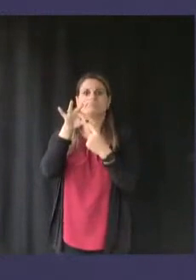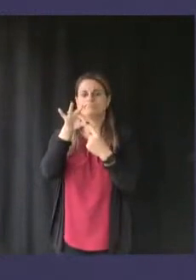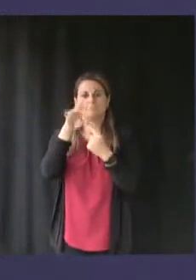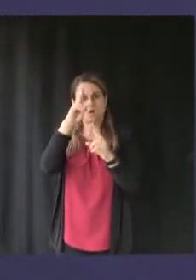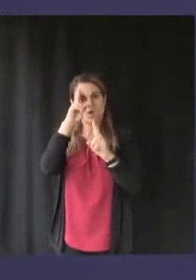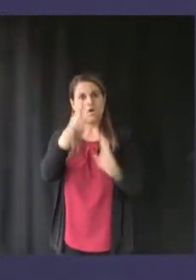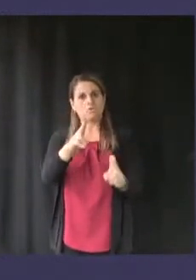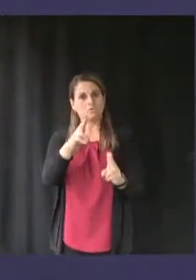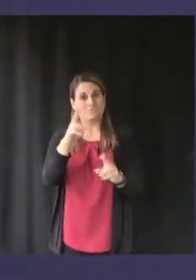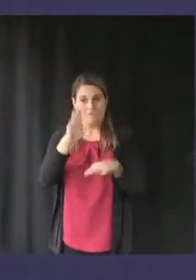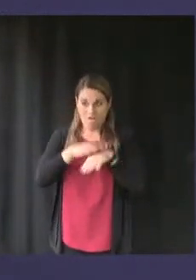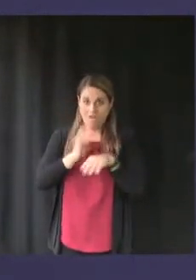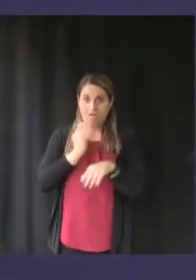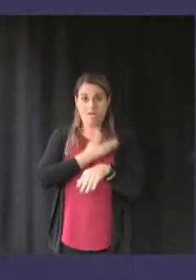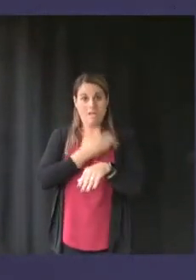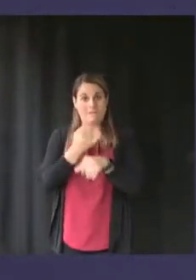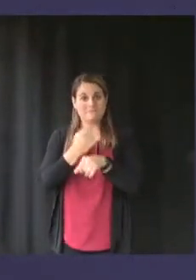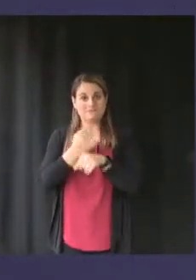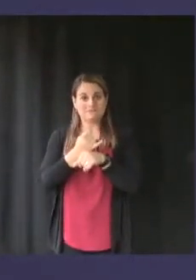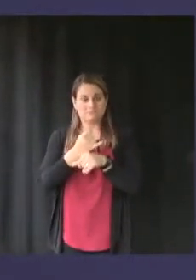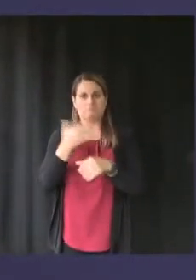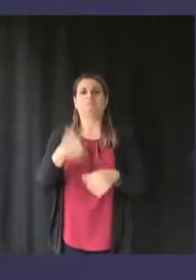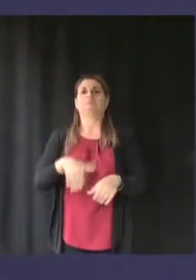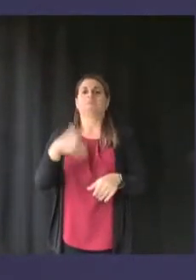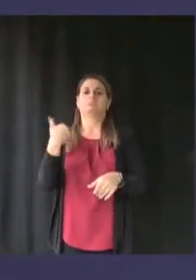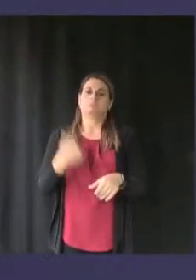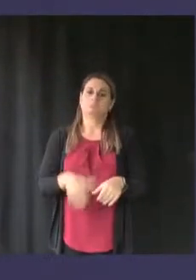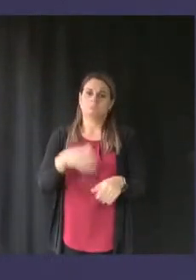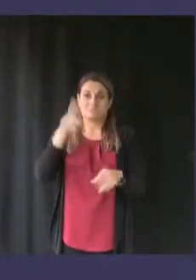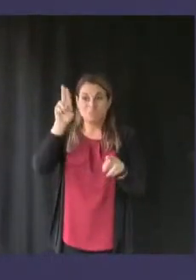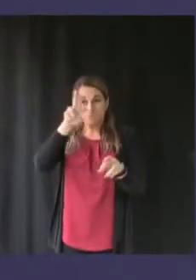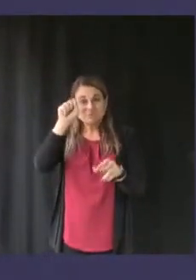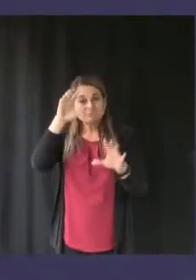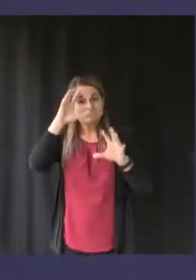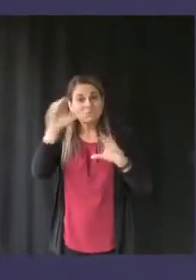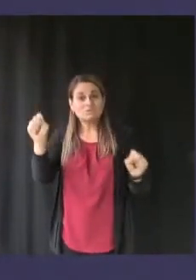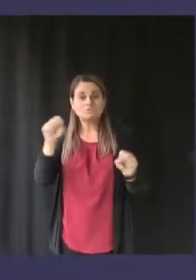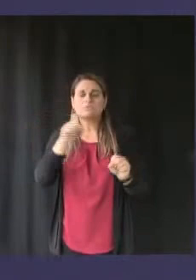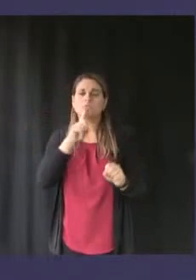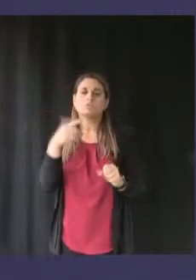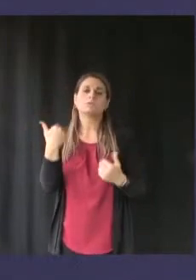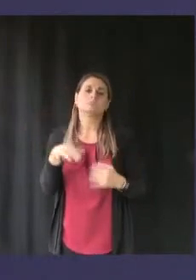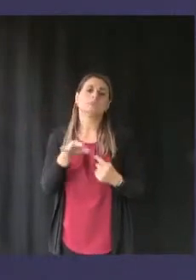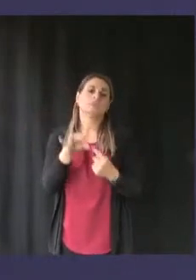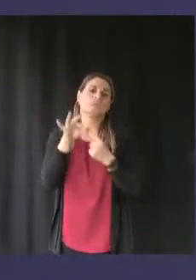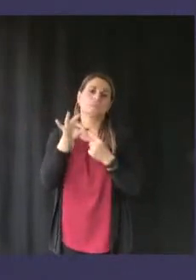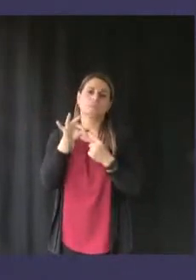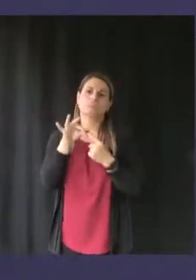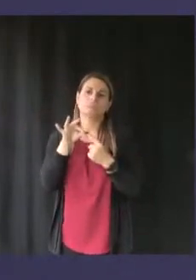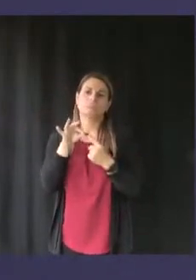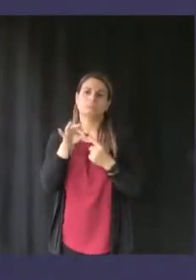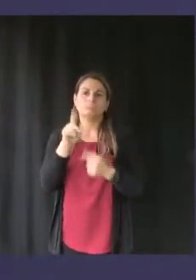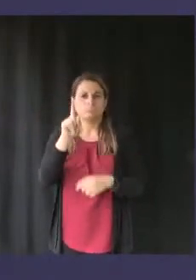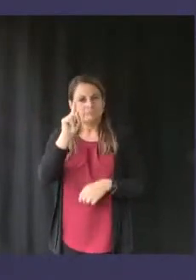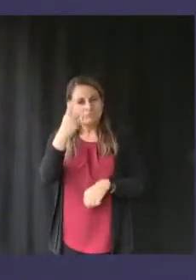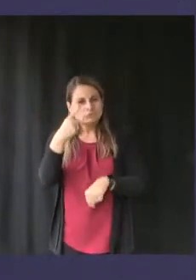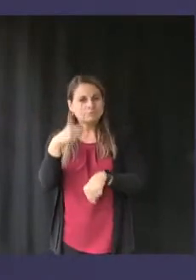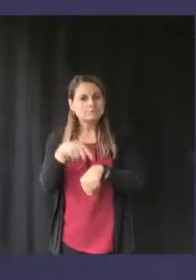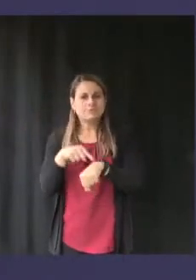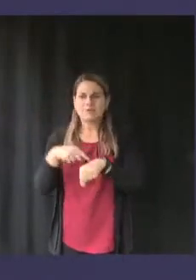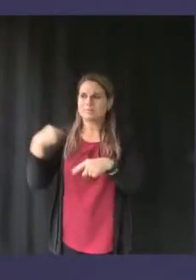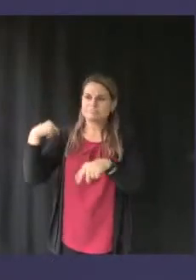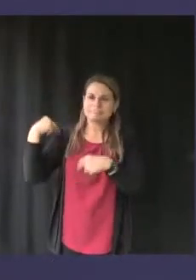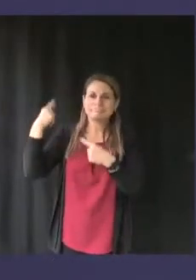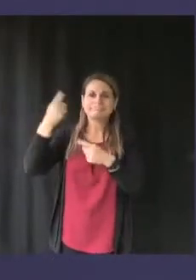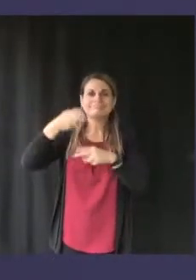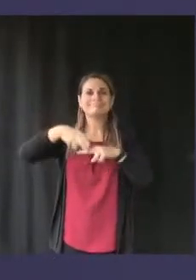the President of the United States to its campus. For us, it's the first time that we have had a sitting president